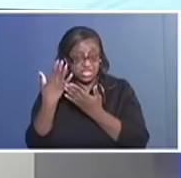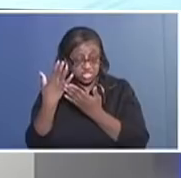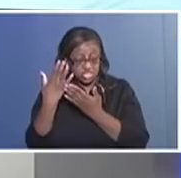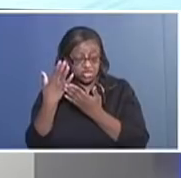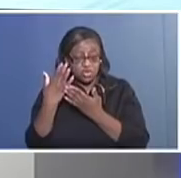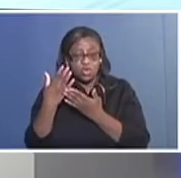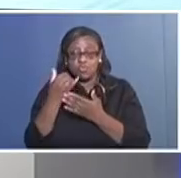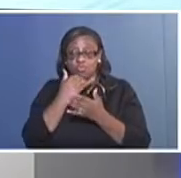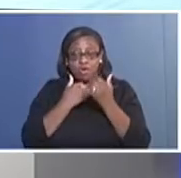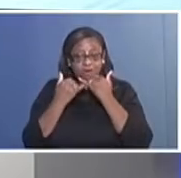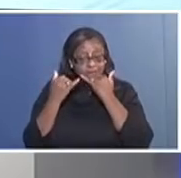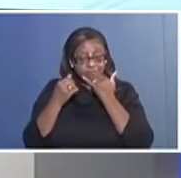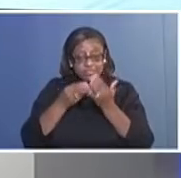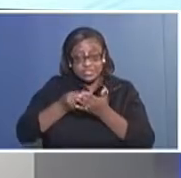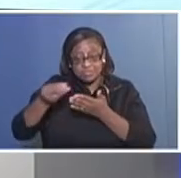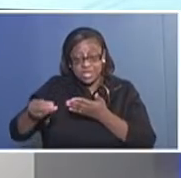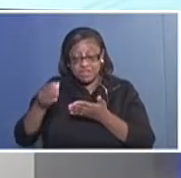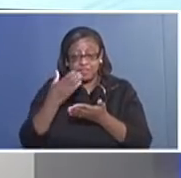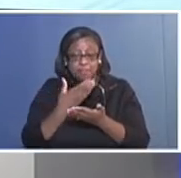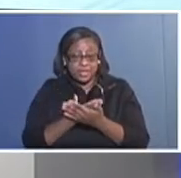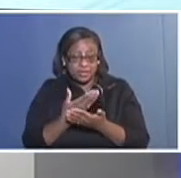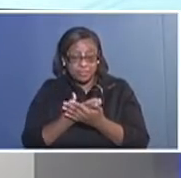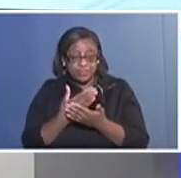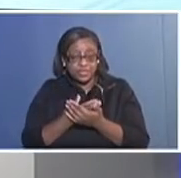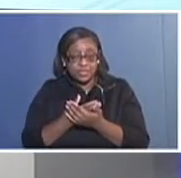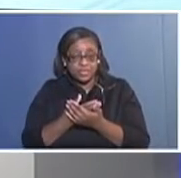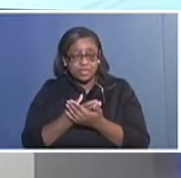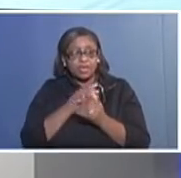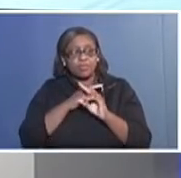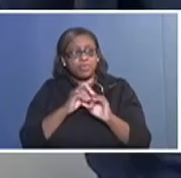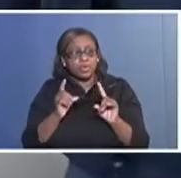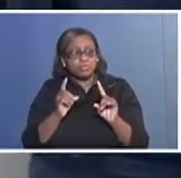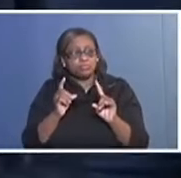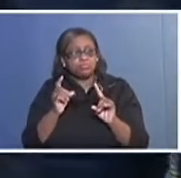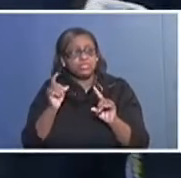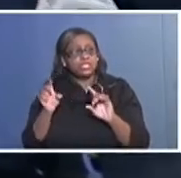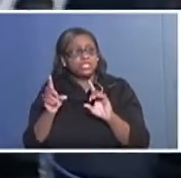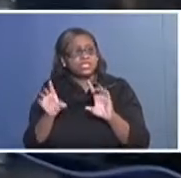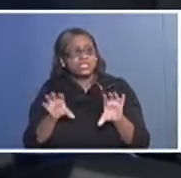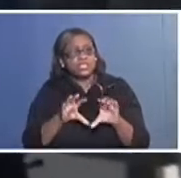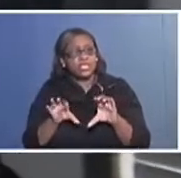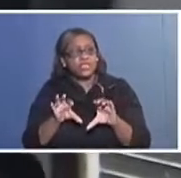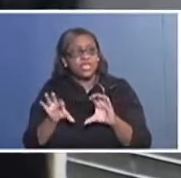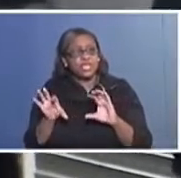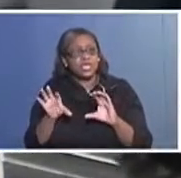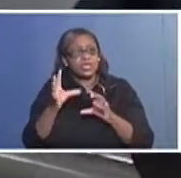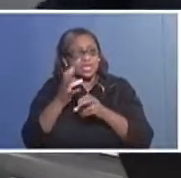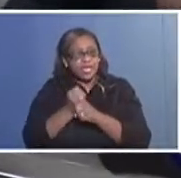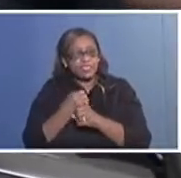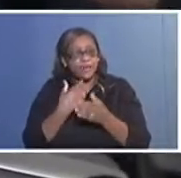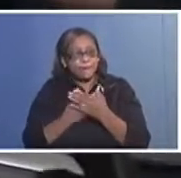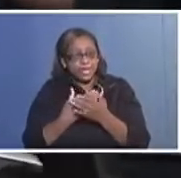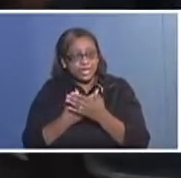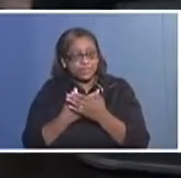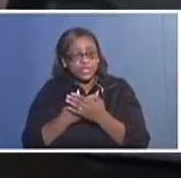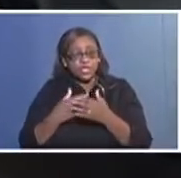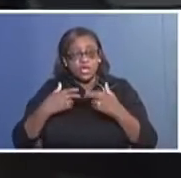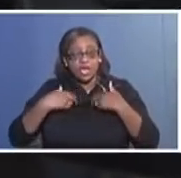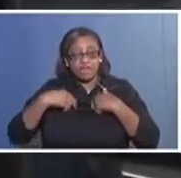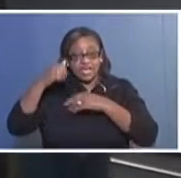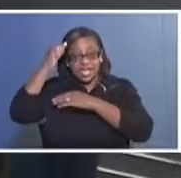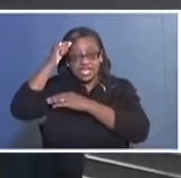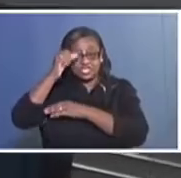Now, the question is, did the taxpayers get their money's worth? Chairman of the Disaster Relief Authority, Alex Storr,